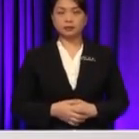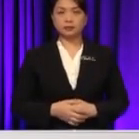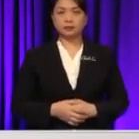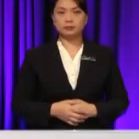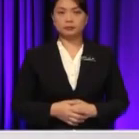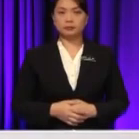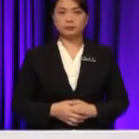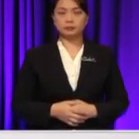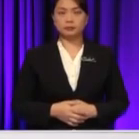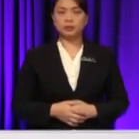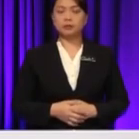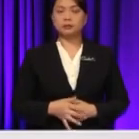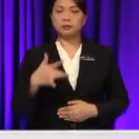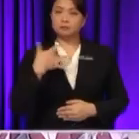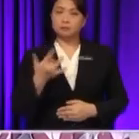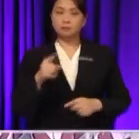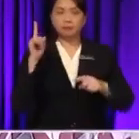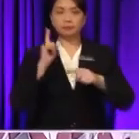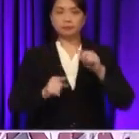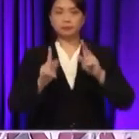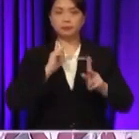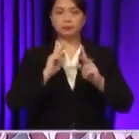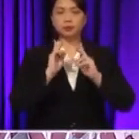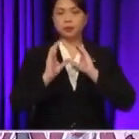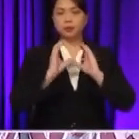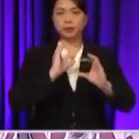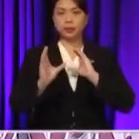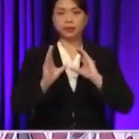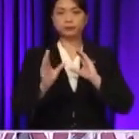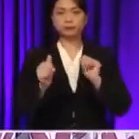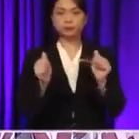with words? If one of my friends was unhappy, for example,